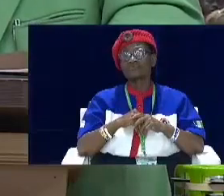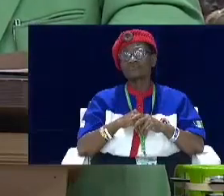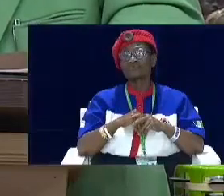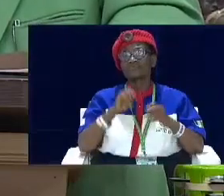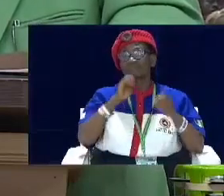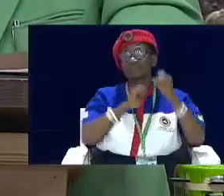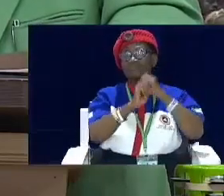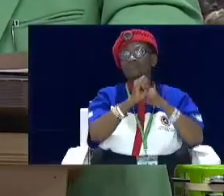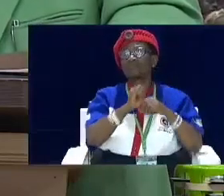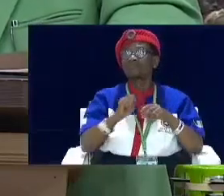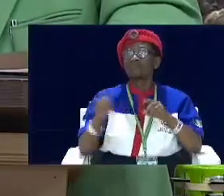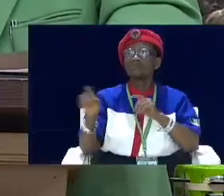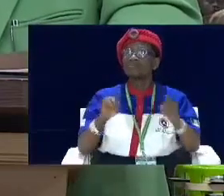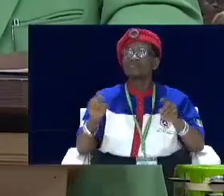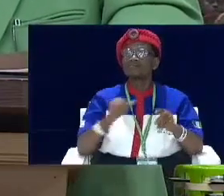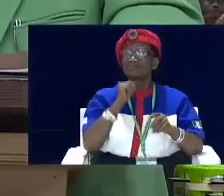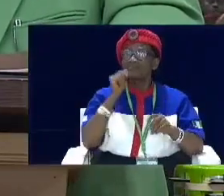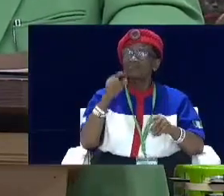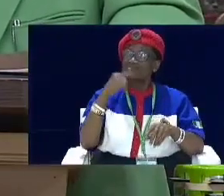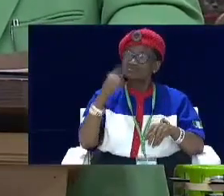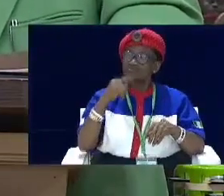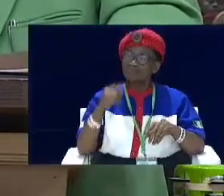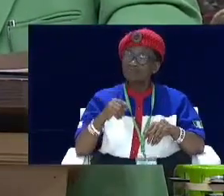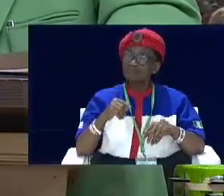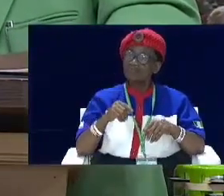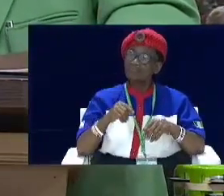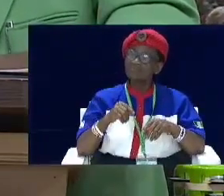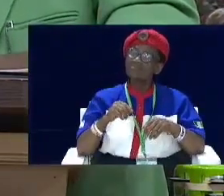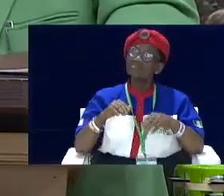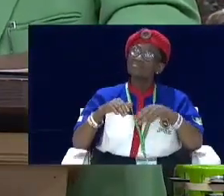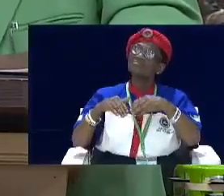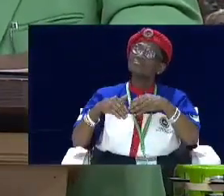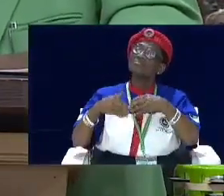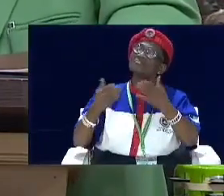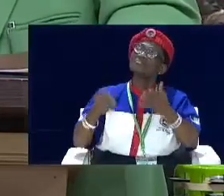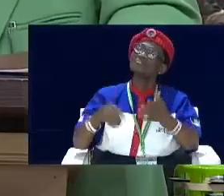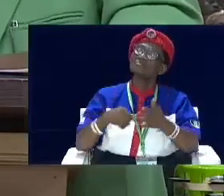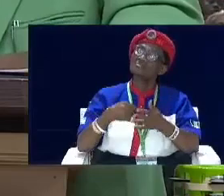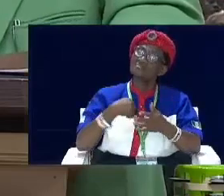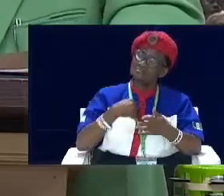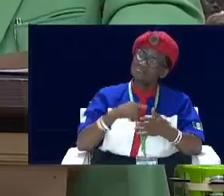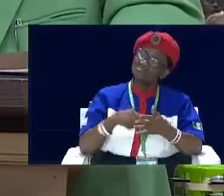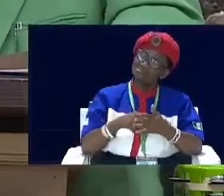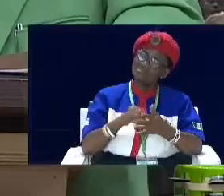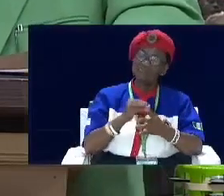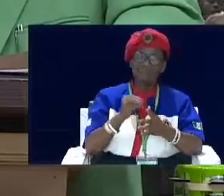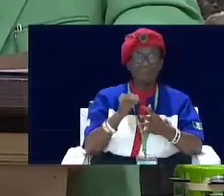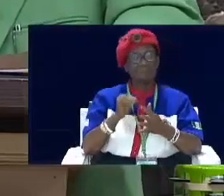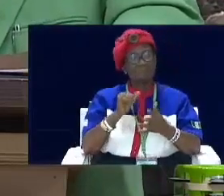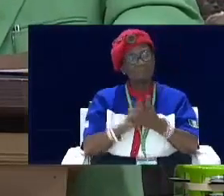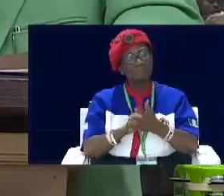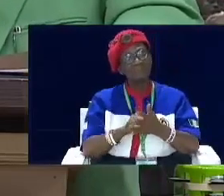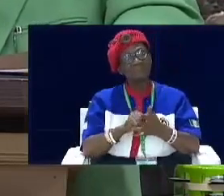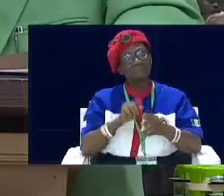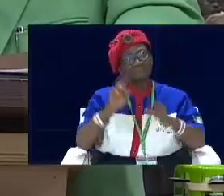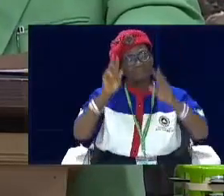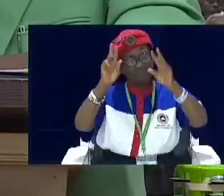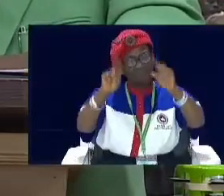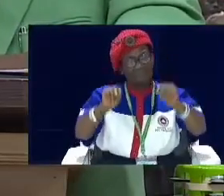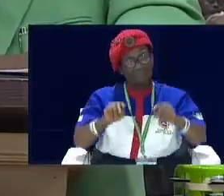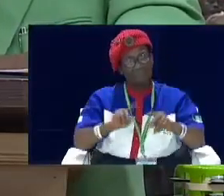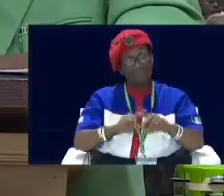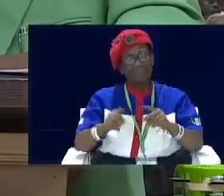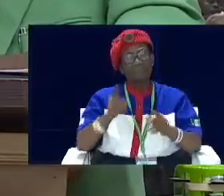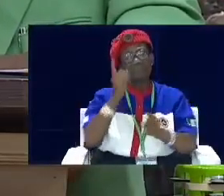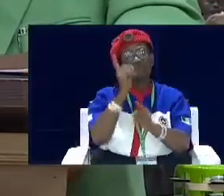Elisha didn't say give me this and then this. No, just one thing. Elisha